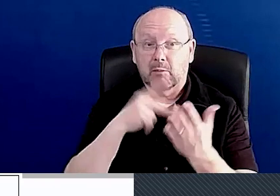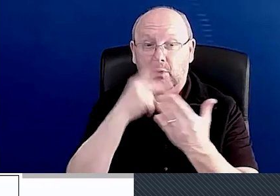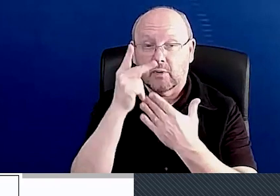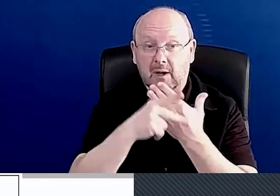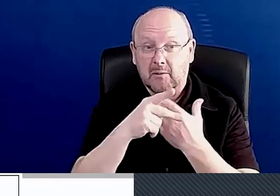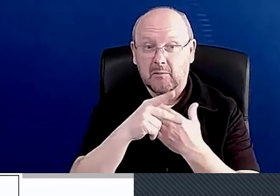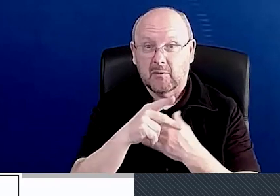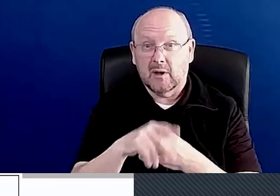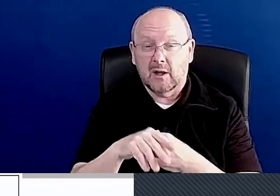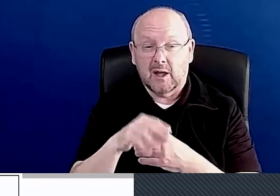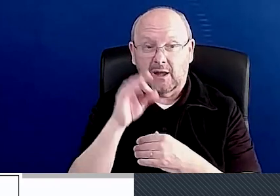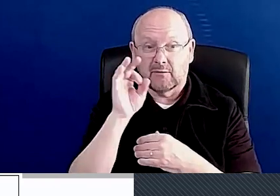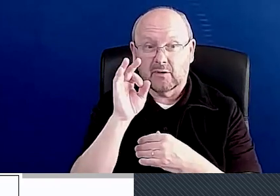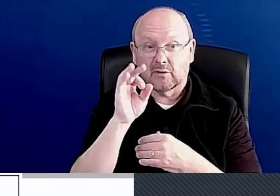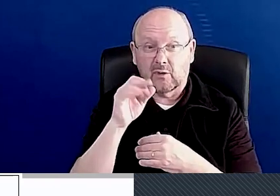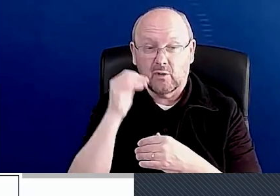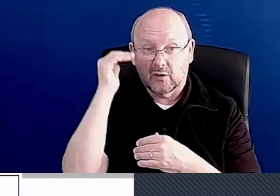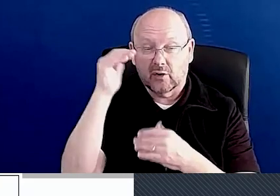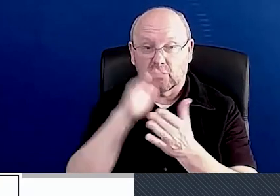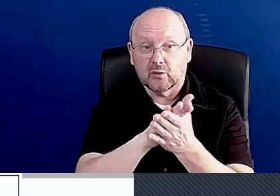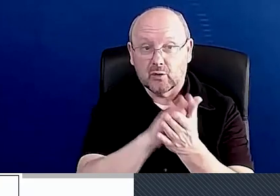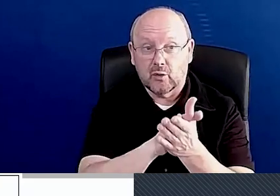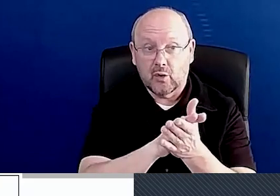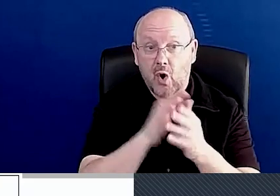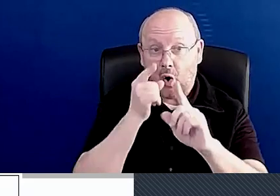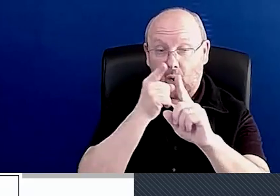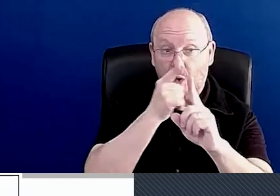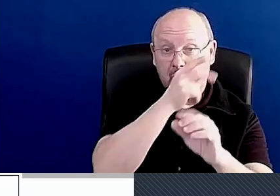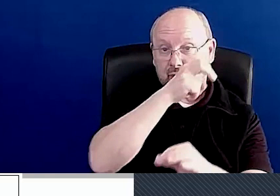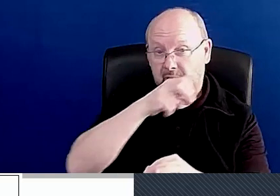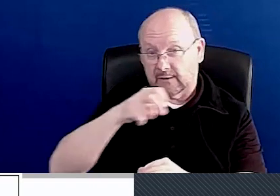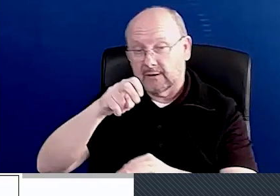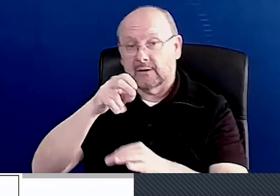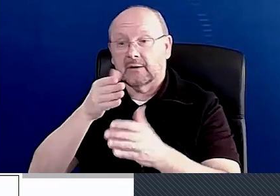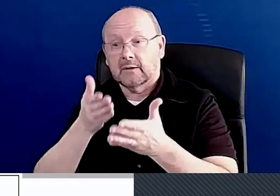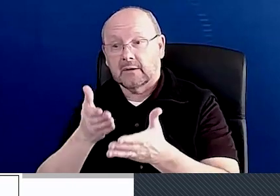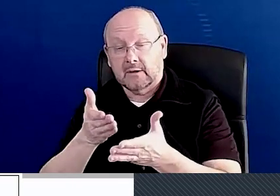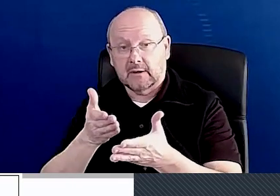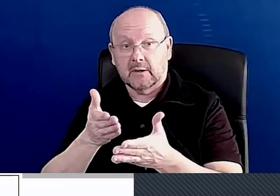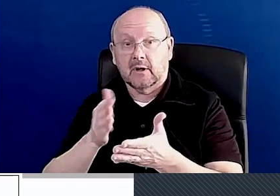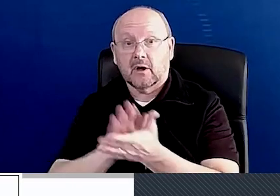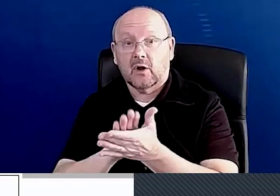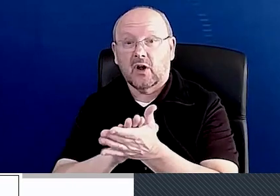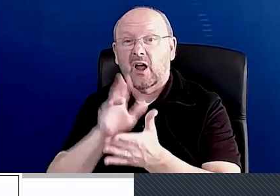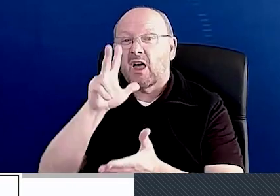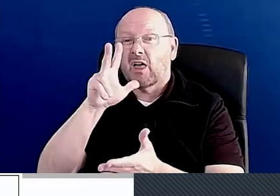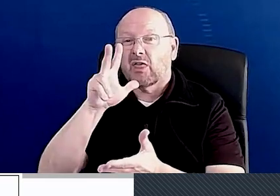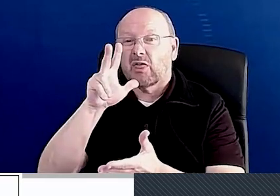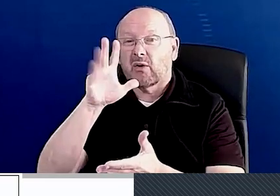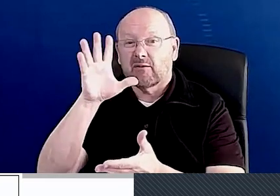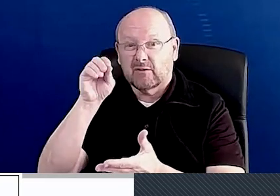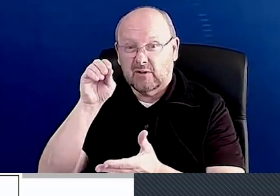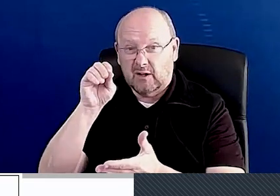Certified Nursing Assistant, with the goal of transitioning them. We're going to try to add the 350, transitioning